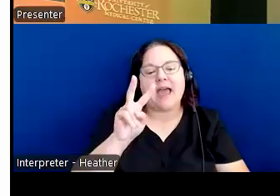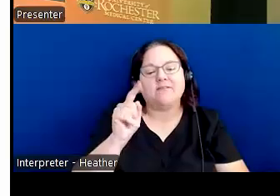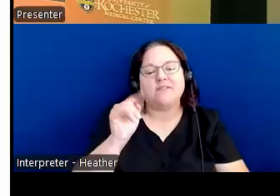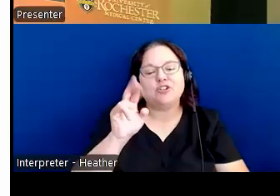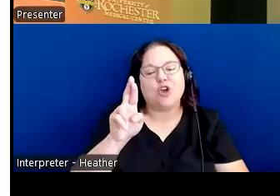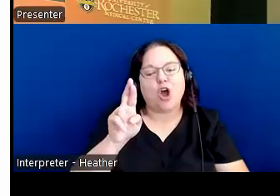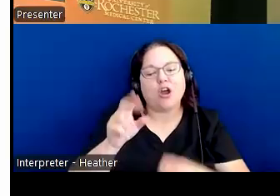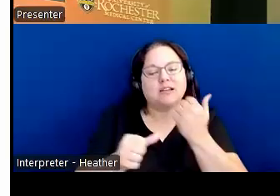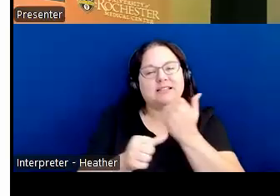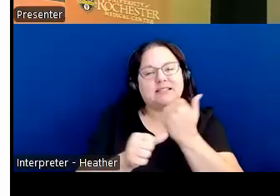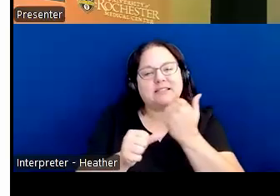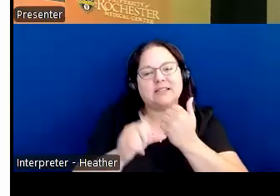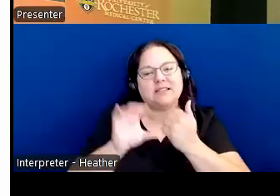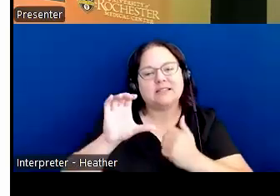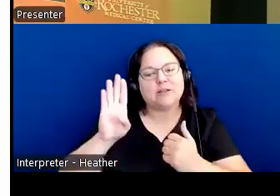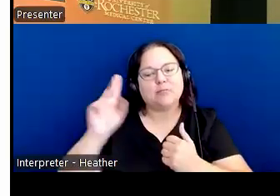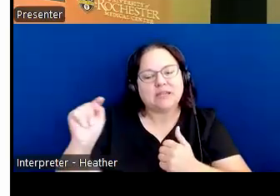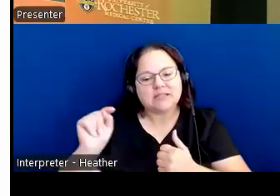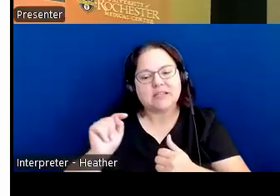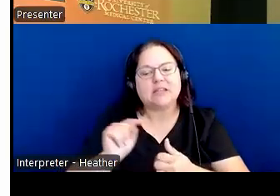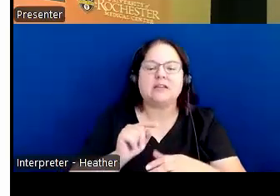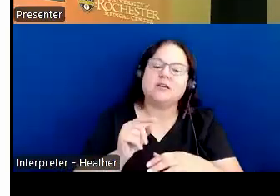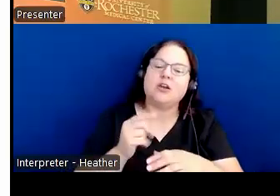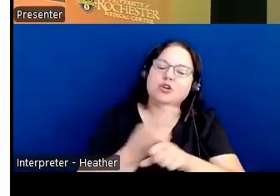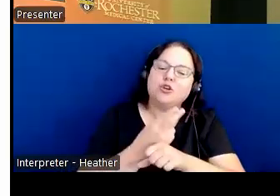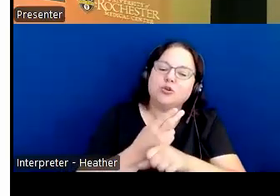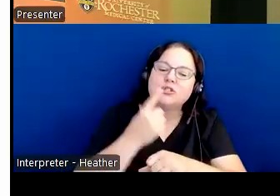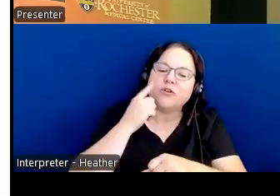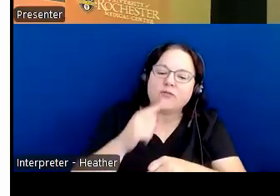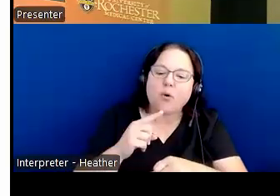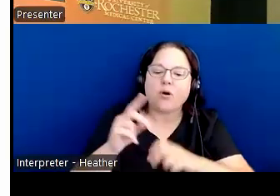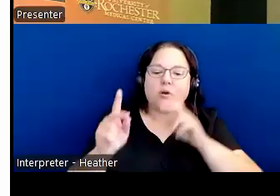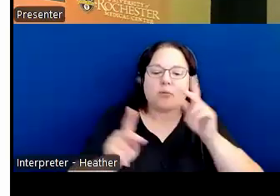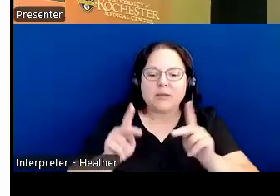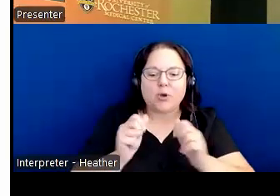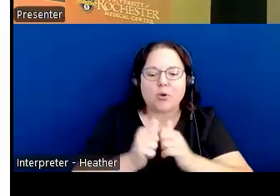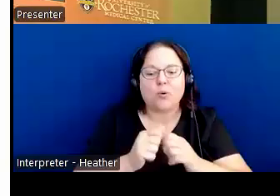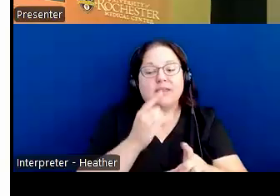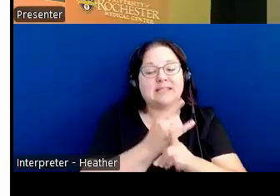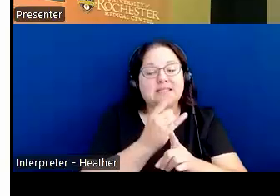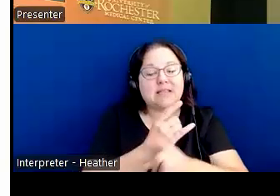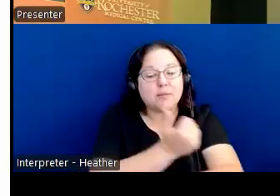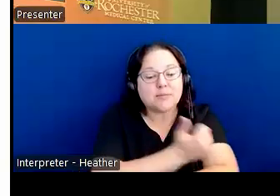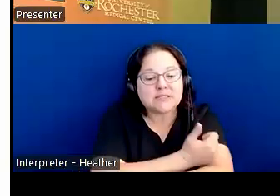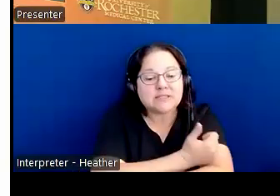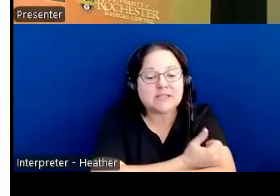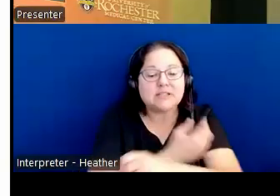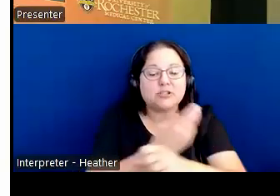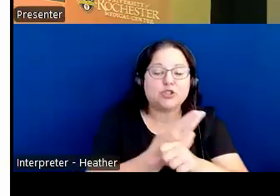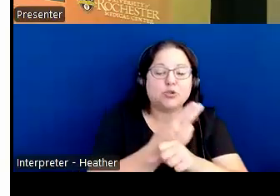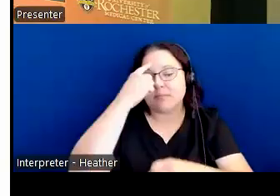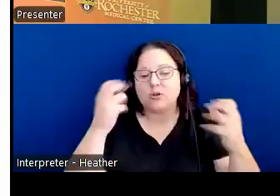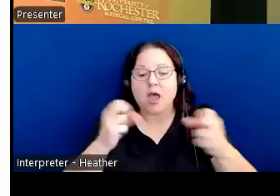individuals with co-occurring substance use and mental health issues to improve treatment outcomes such as symptom reduction as well